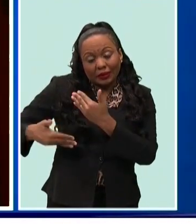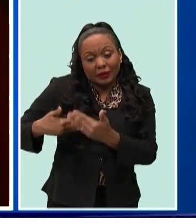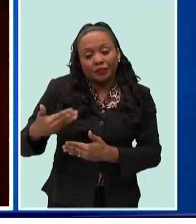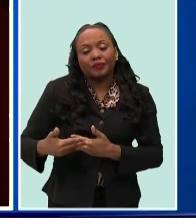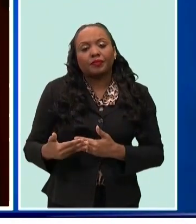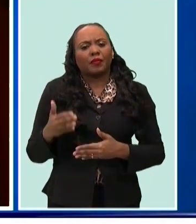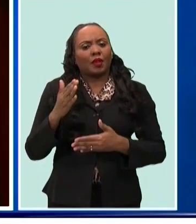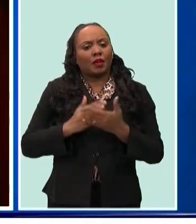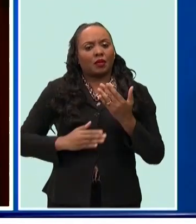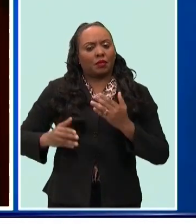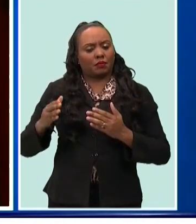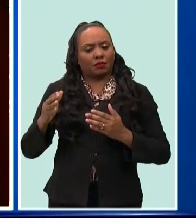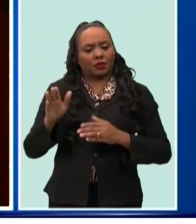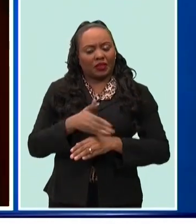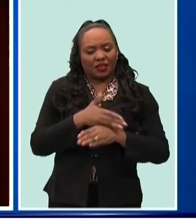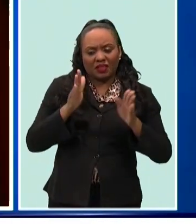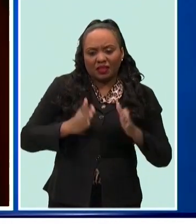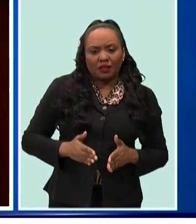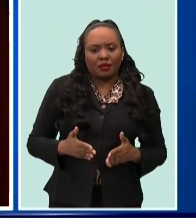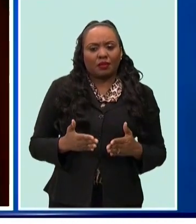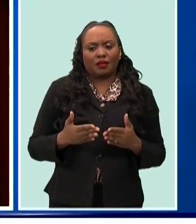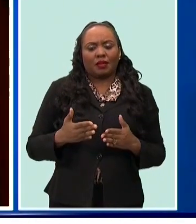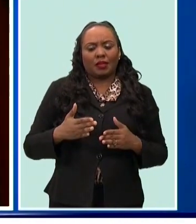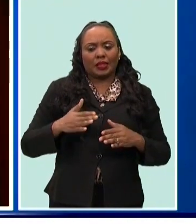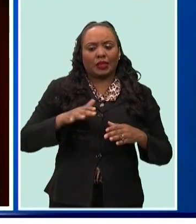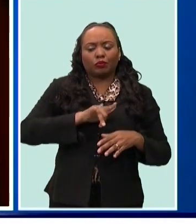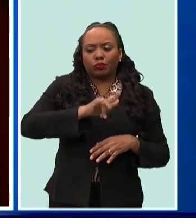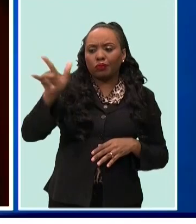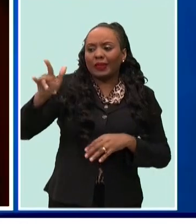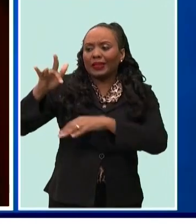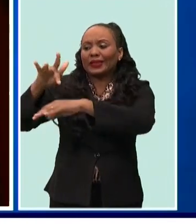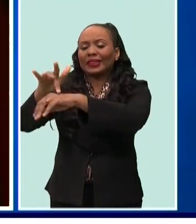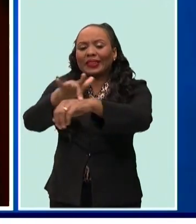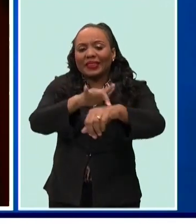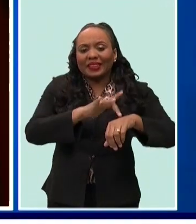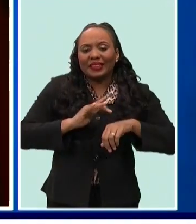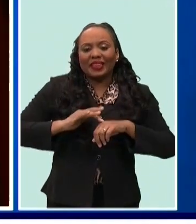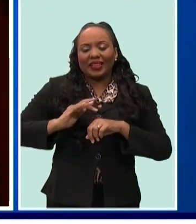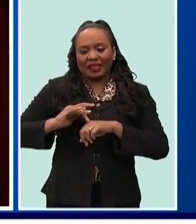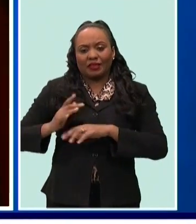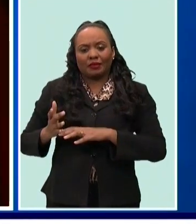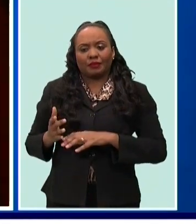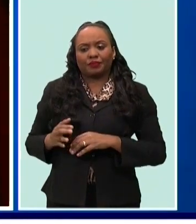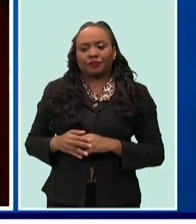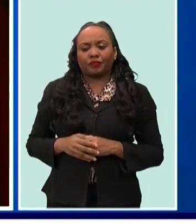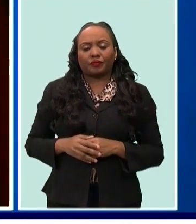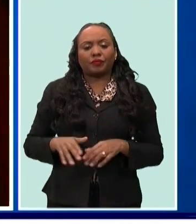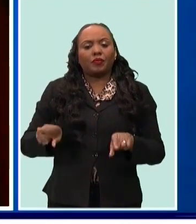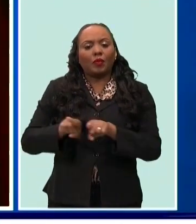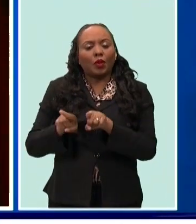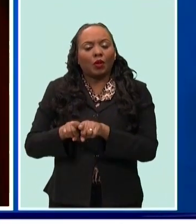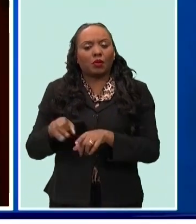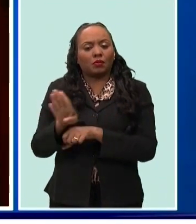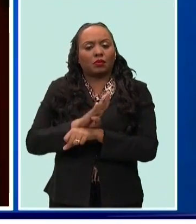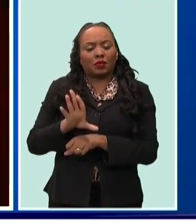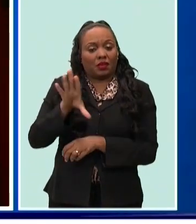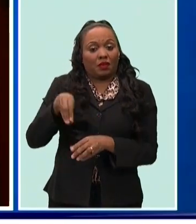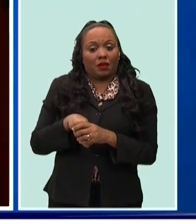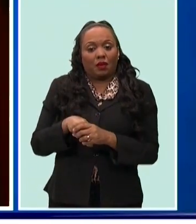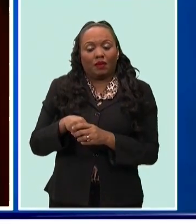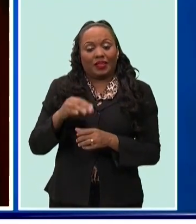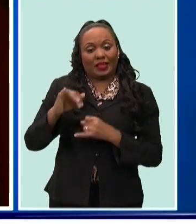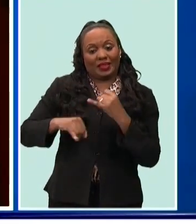would have enjoyed both locally and regionally. Yellow Barbados' involvement in the International Bashment Soca